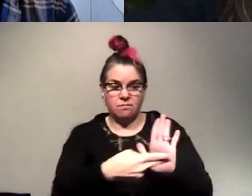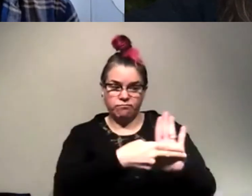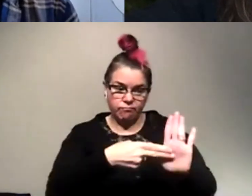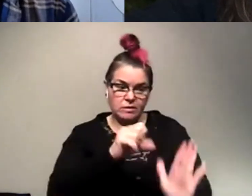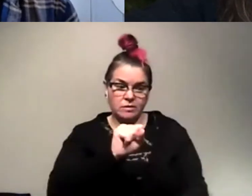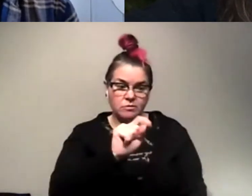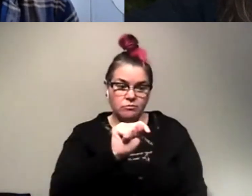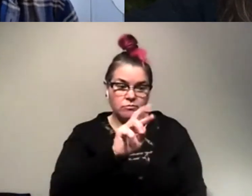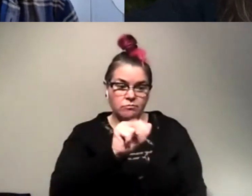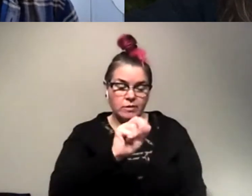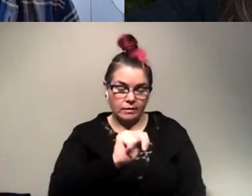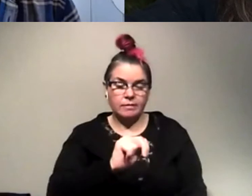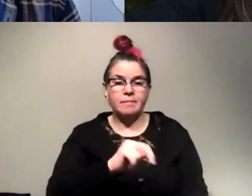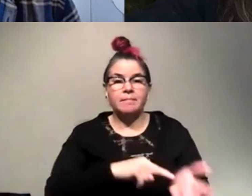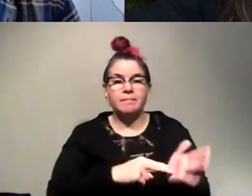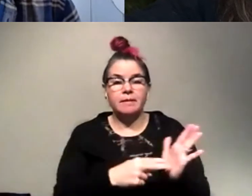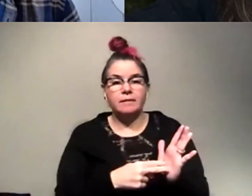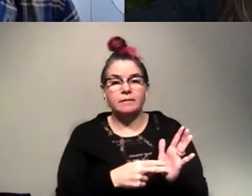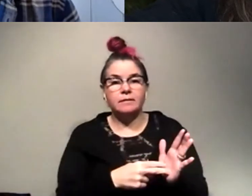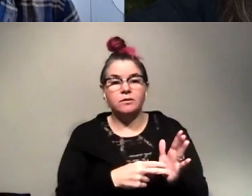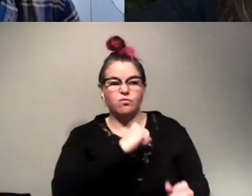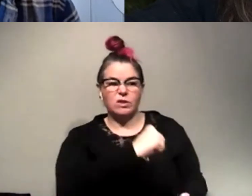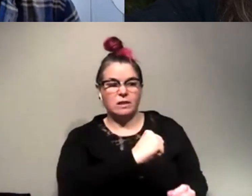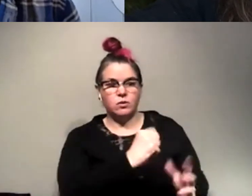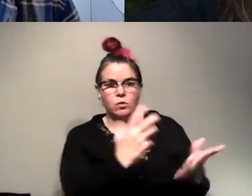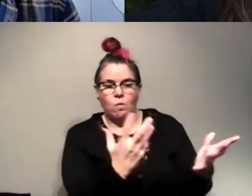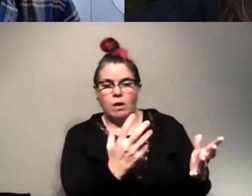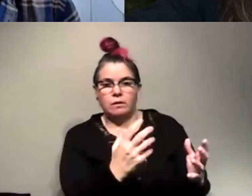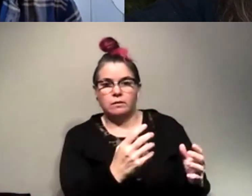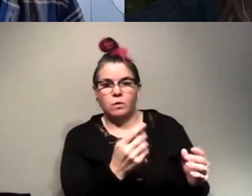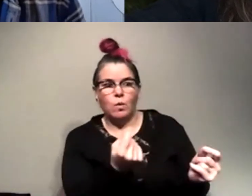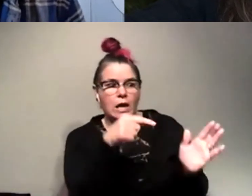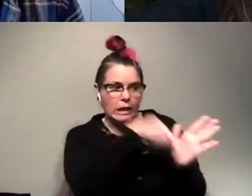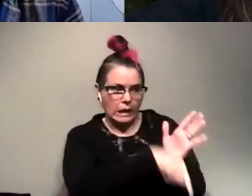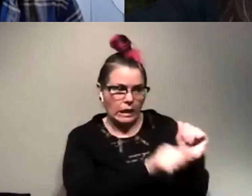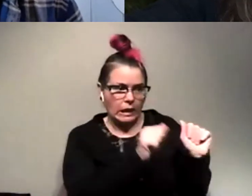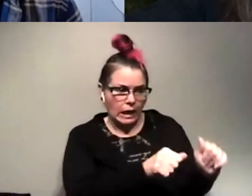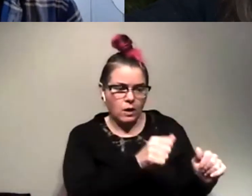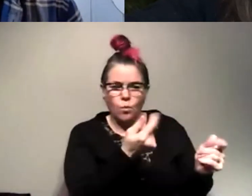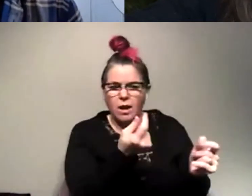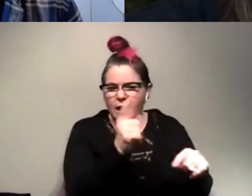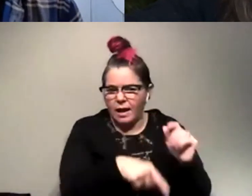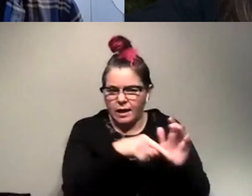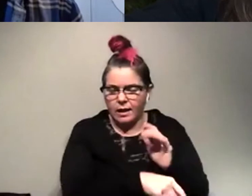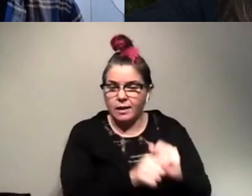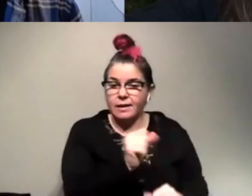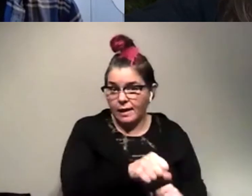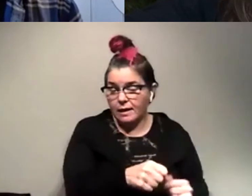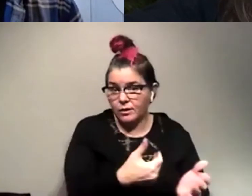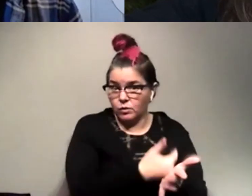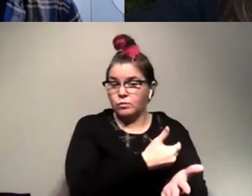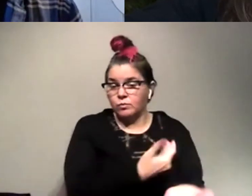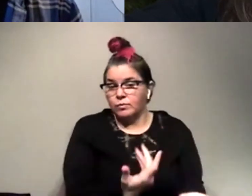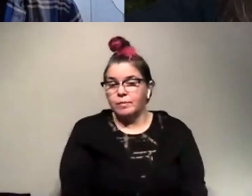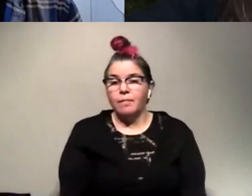is, well, what's it resistant to, what can kill it and what can't, then yeah. So, I